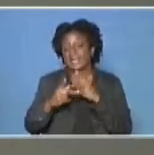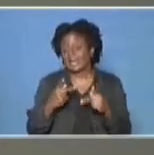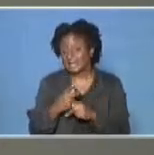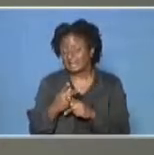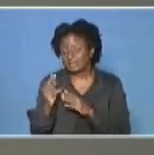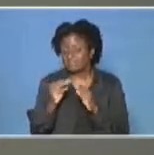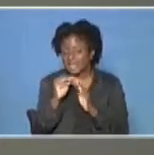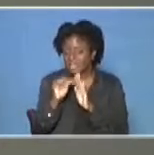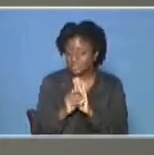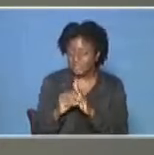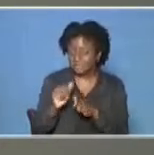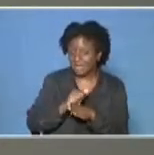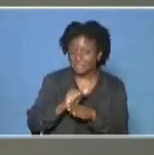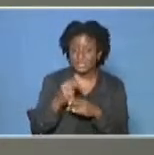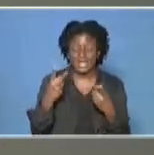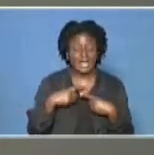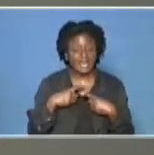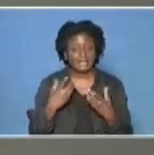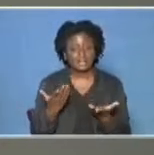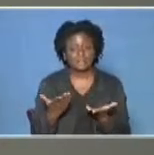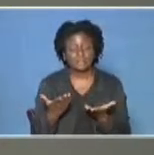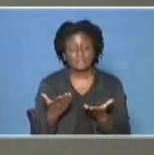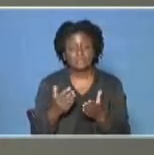we are currently at versus where we need to be.